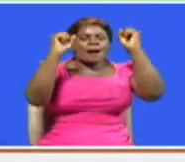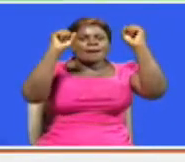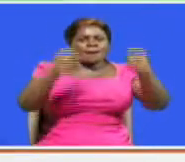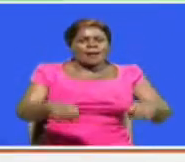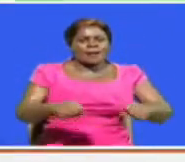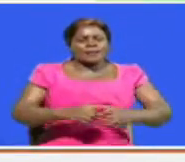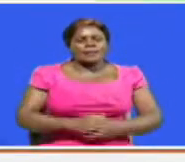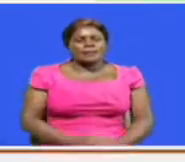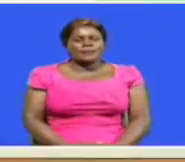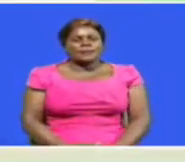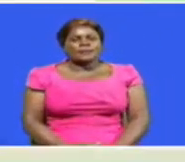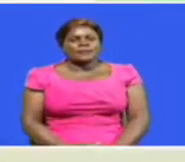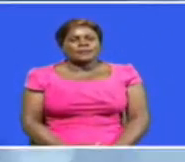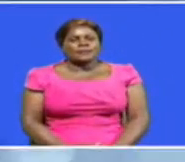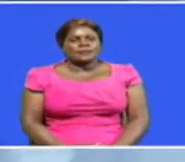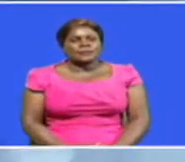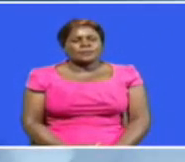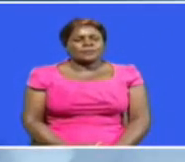KTN News.